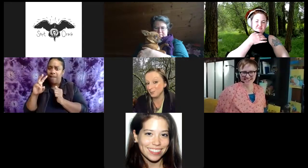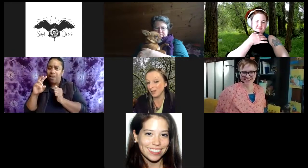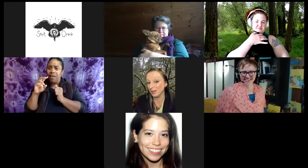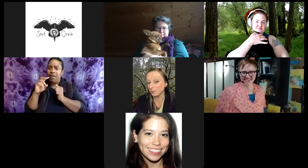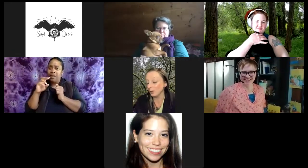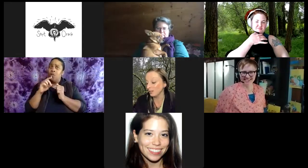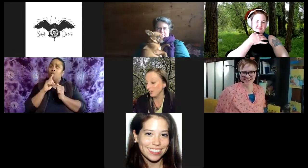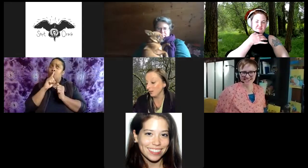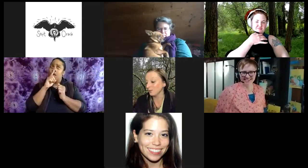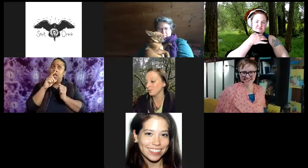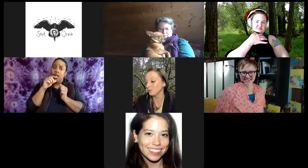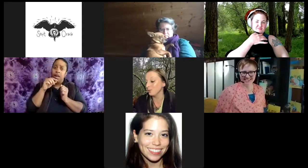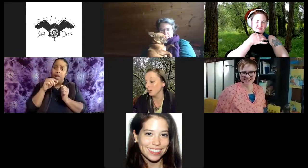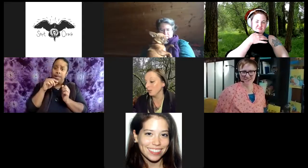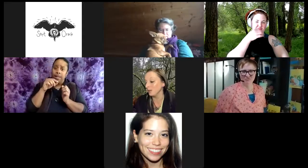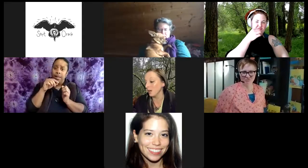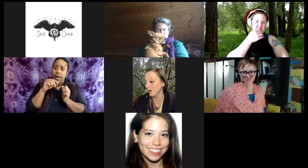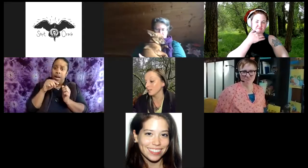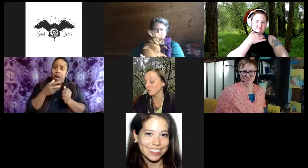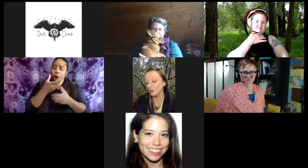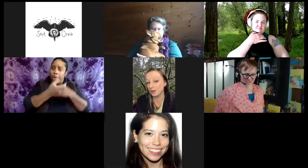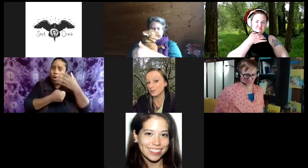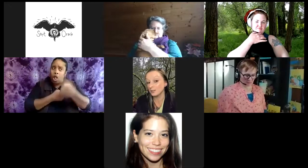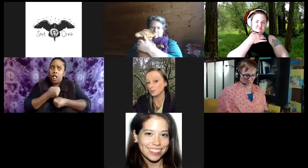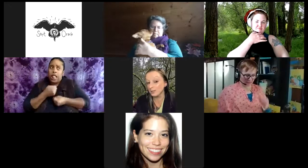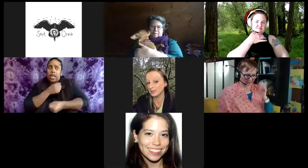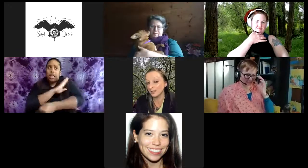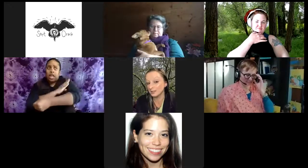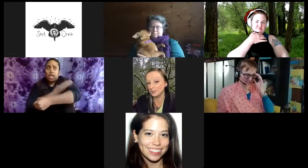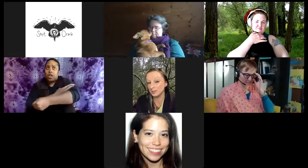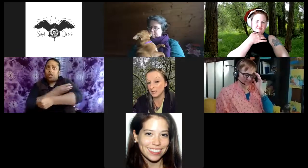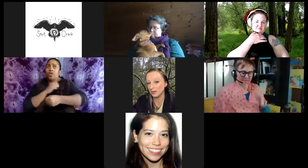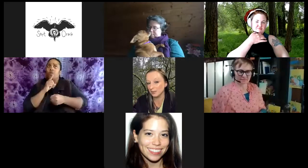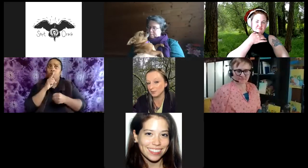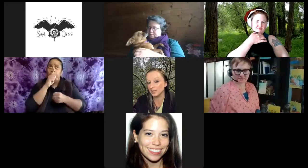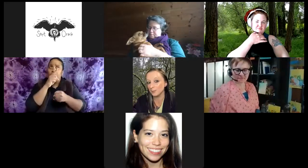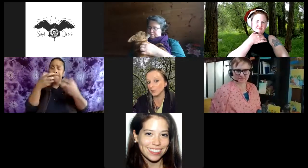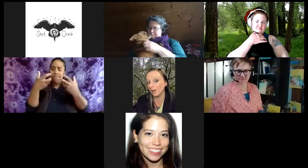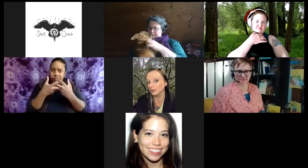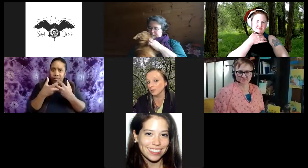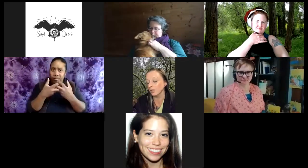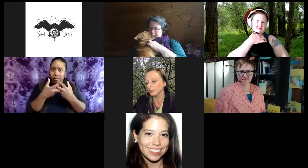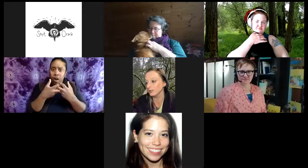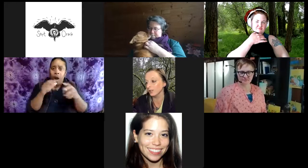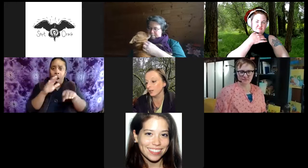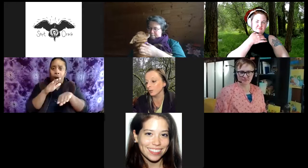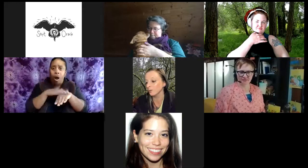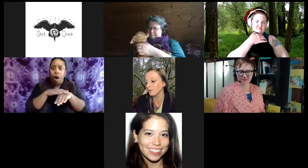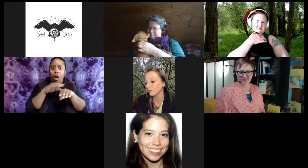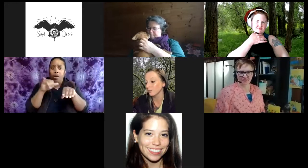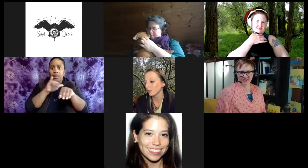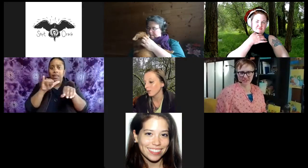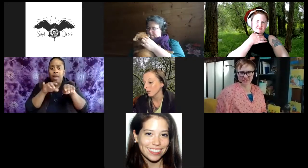Definitely deep and potent energy that very much resonates to me on the same level. And